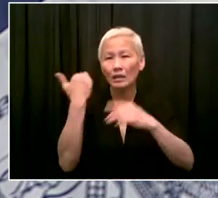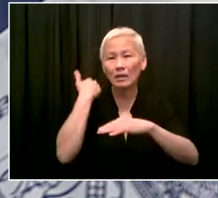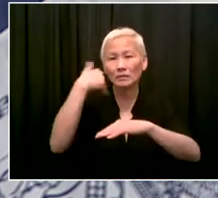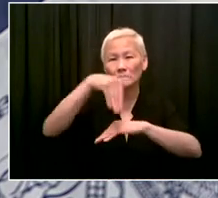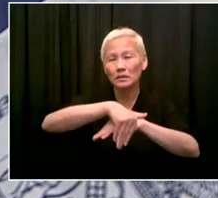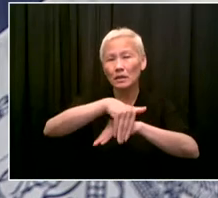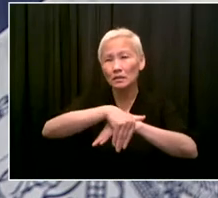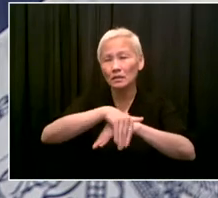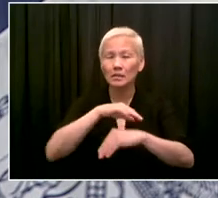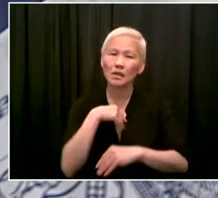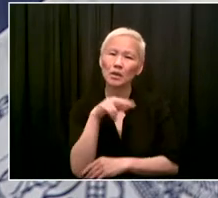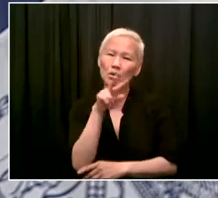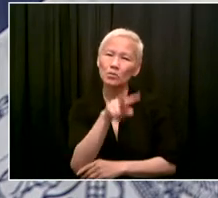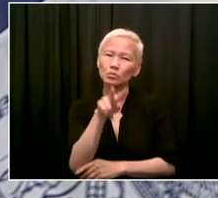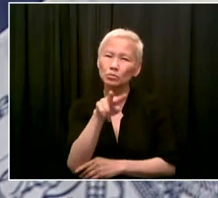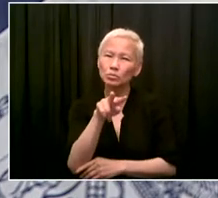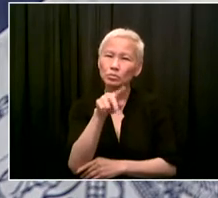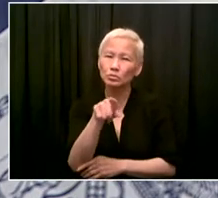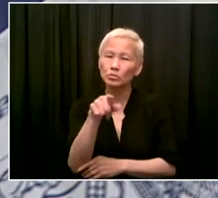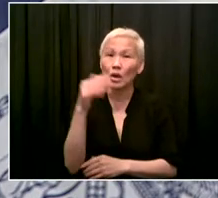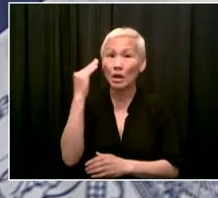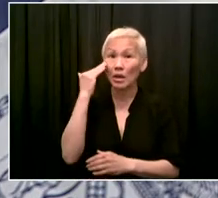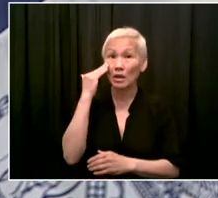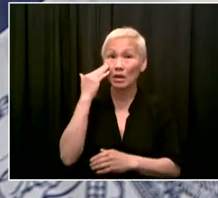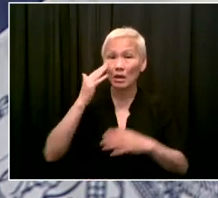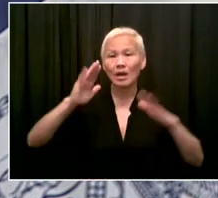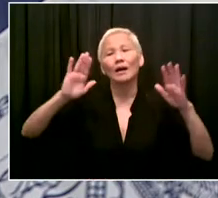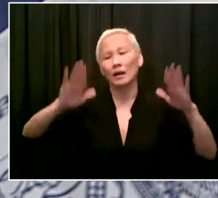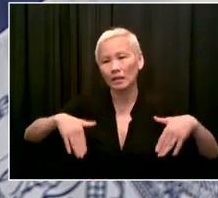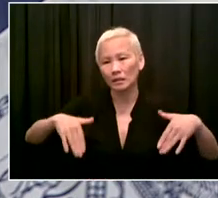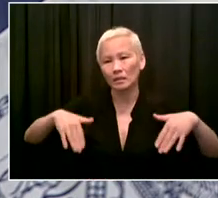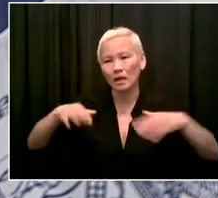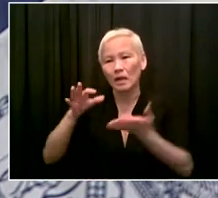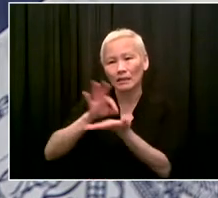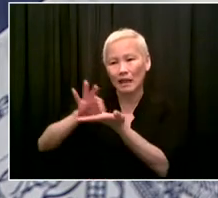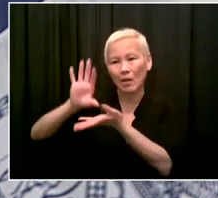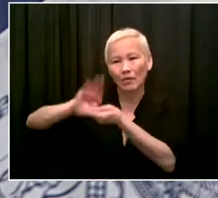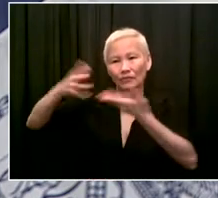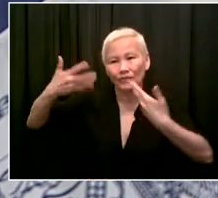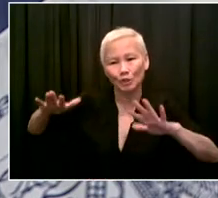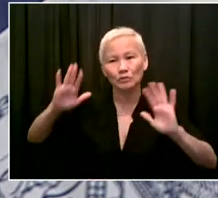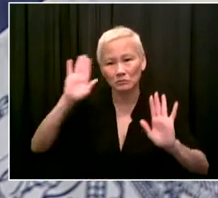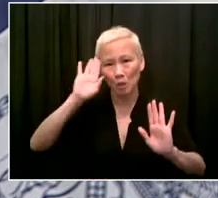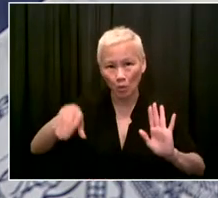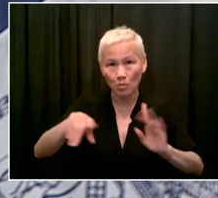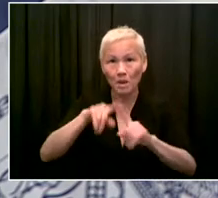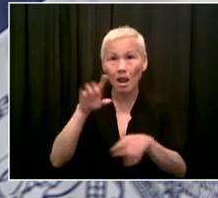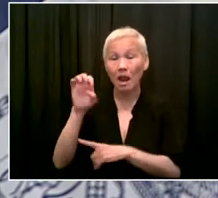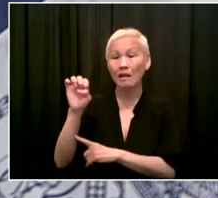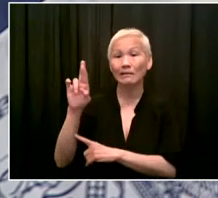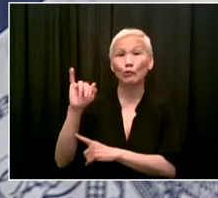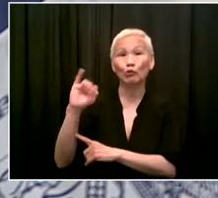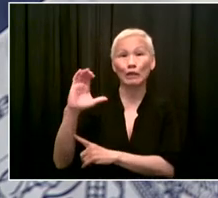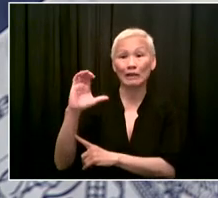Adams' achievement, is that it did mirror a lot of what we did in 2013. Go ahead, Jeff.